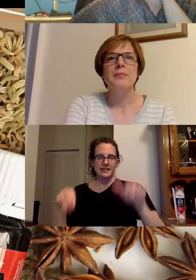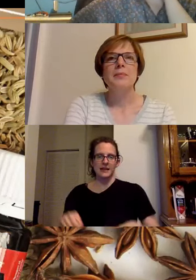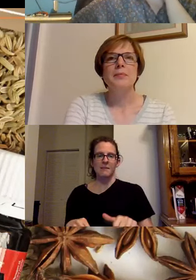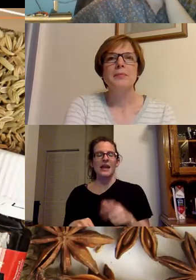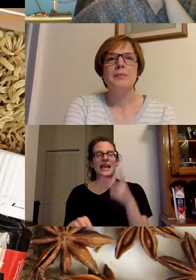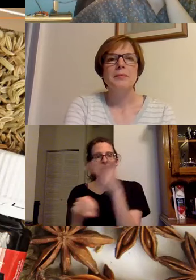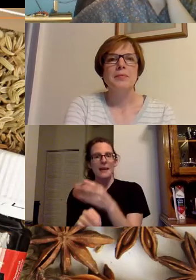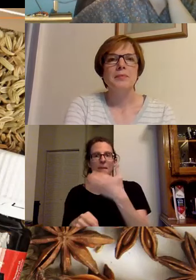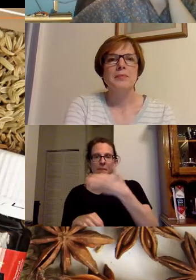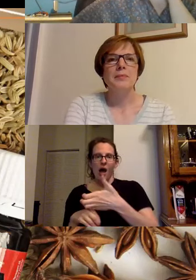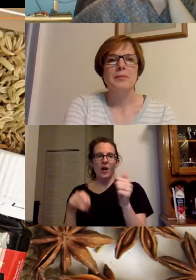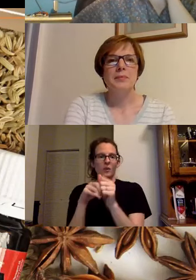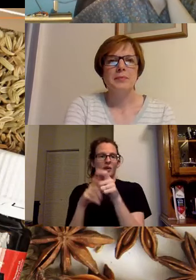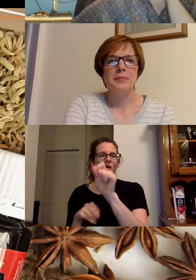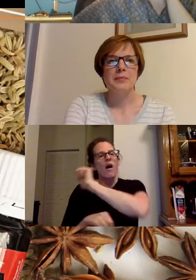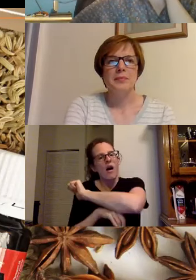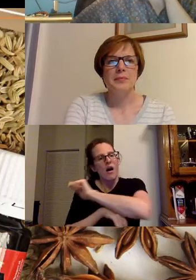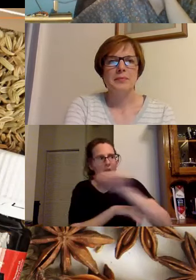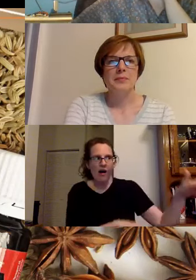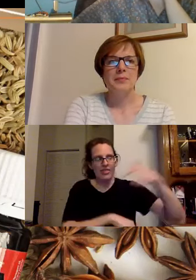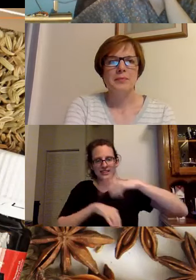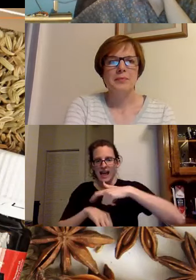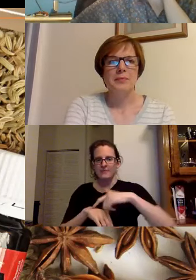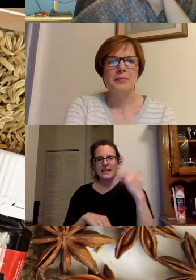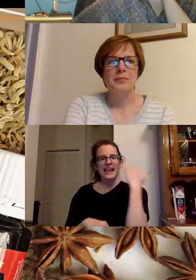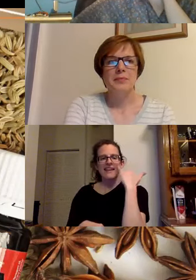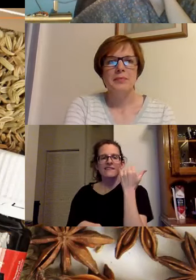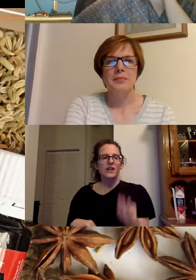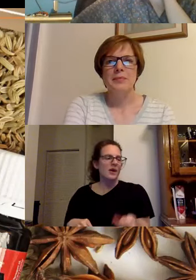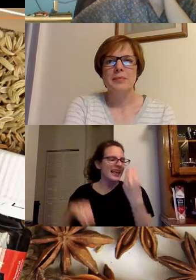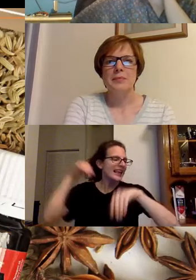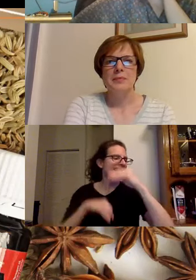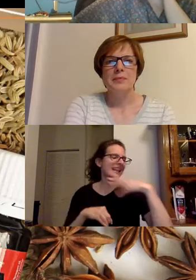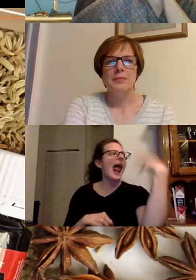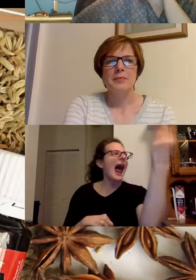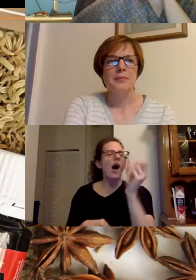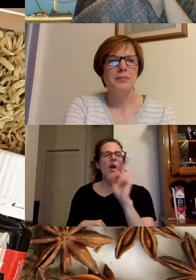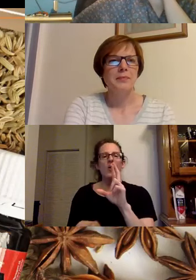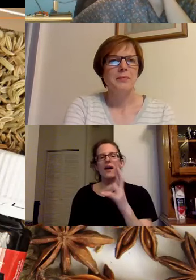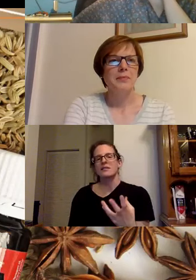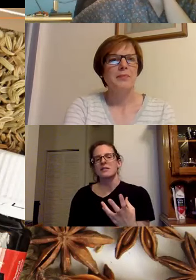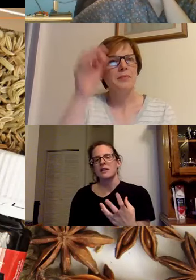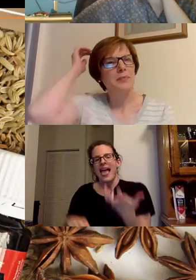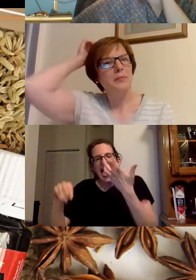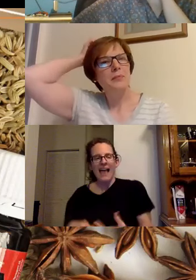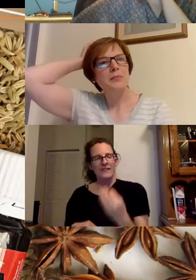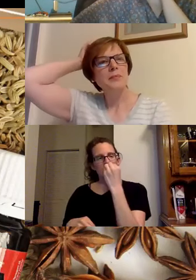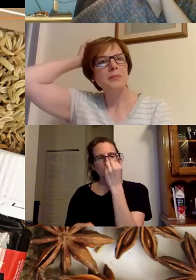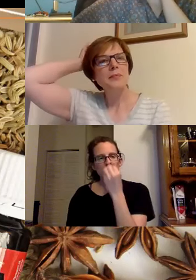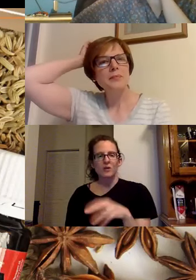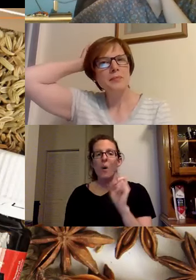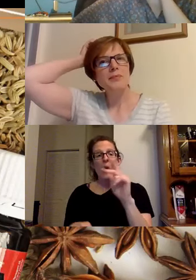all times, so you'll have it on hand when you indulge in rich or heavy foods, especially when traveling